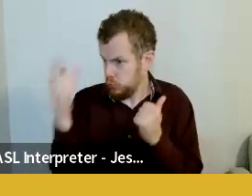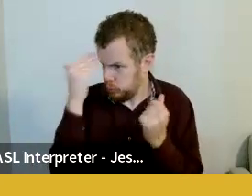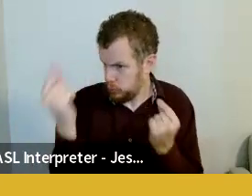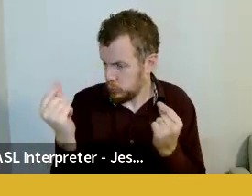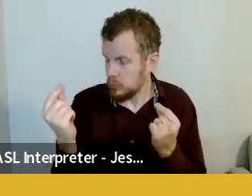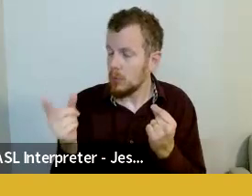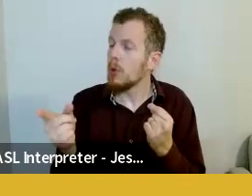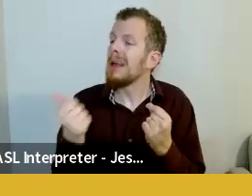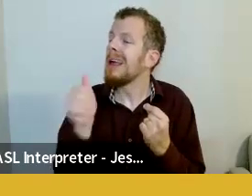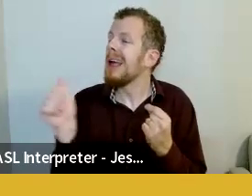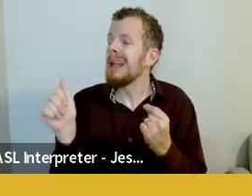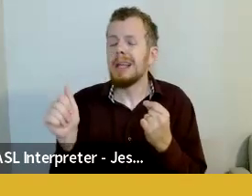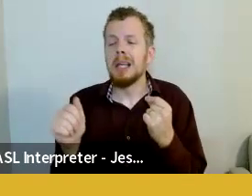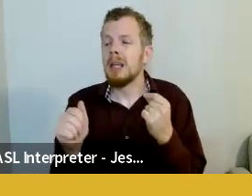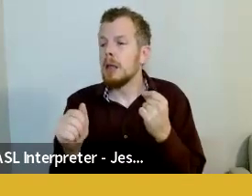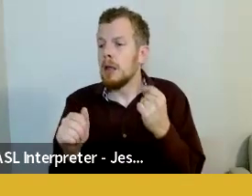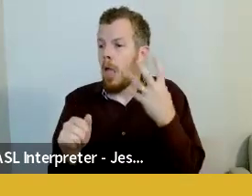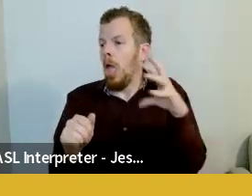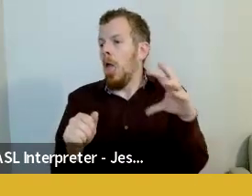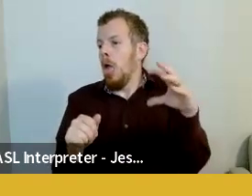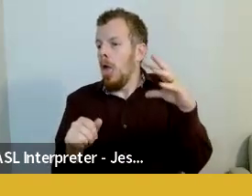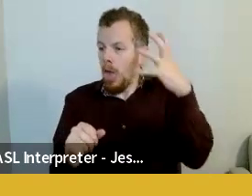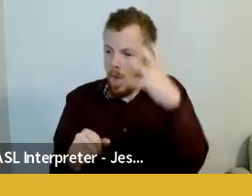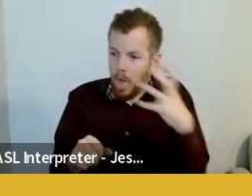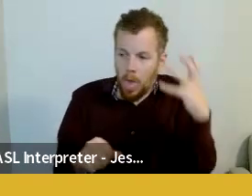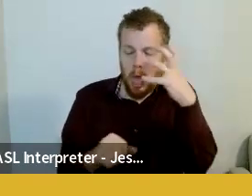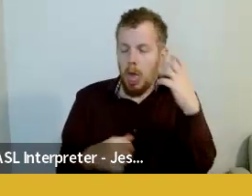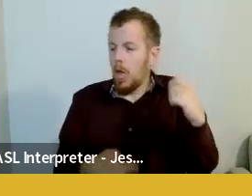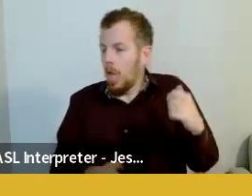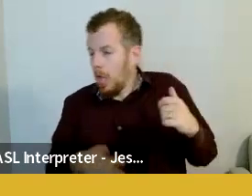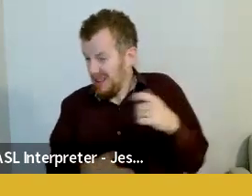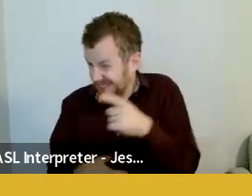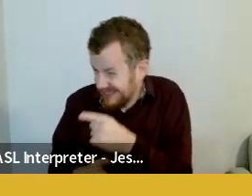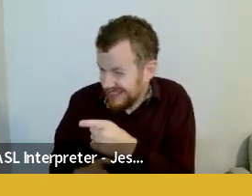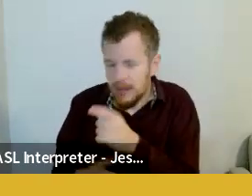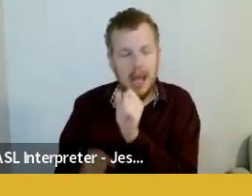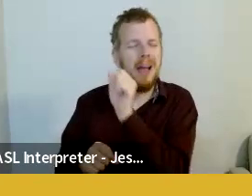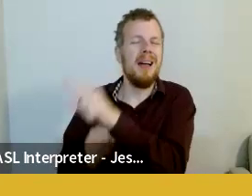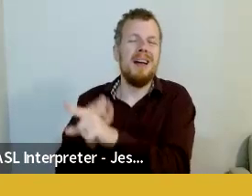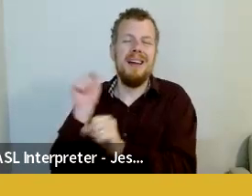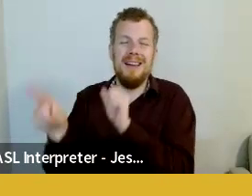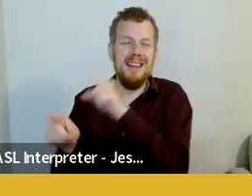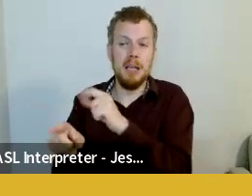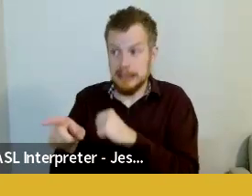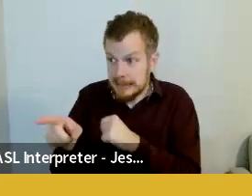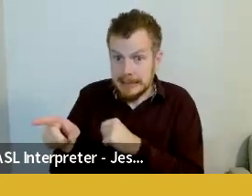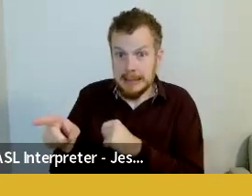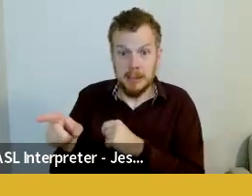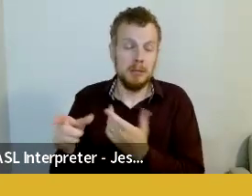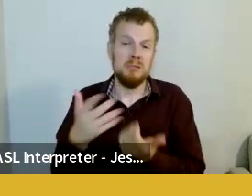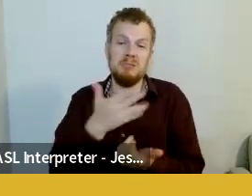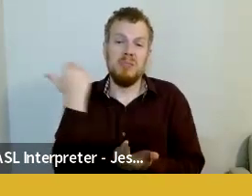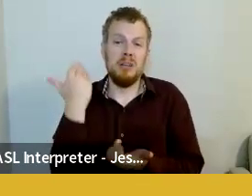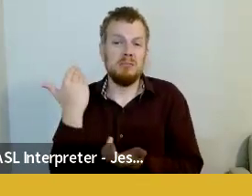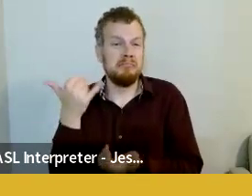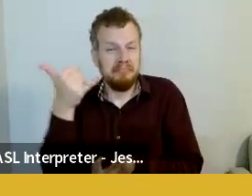signs and symptoms of heat-related illness? So as mentioned above, always seek medical attention if there is a